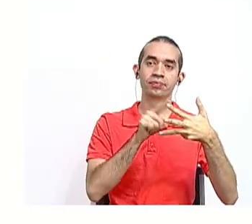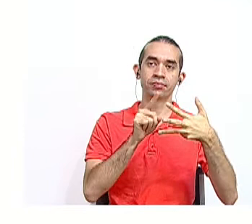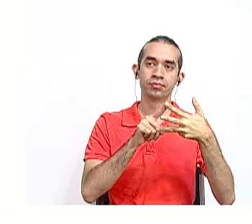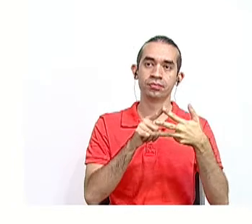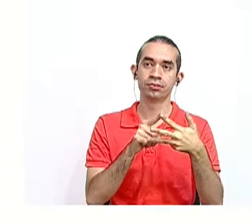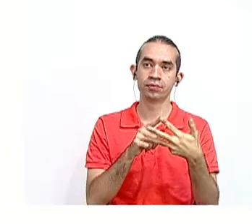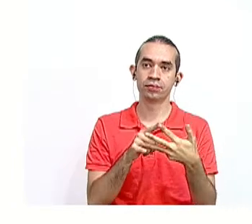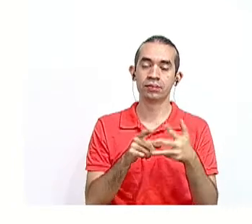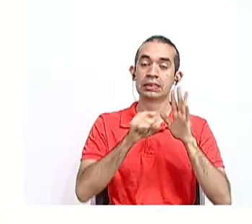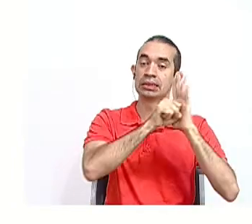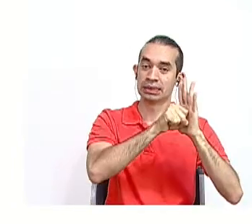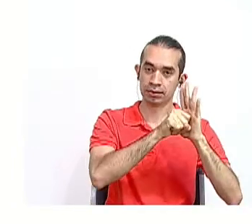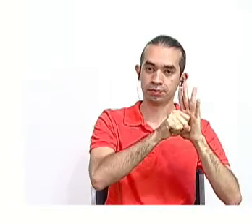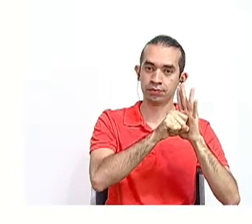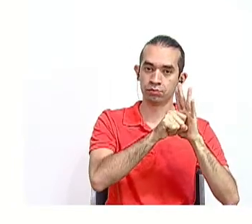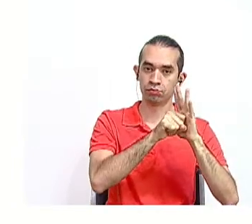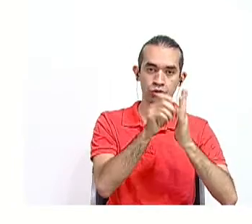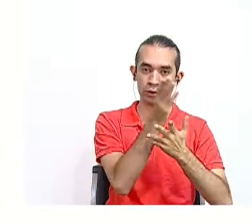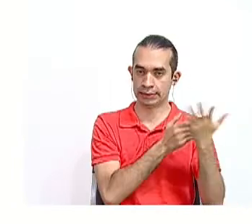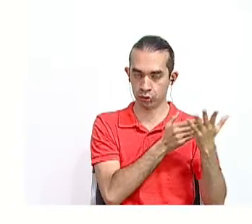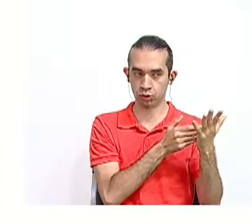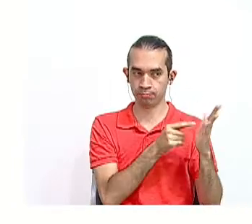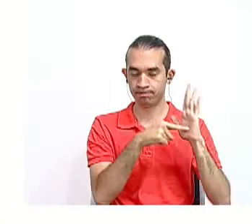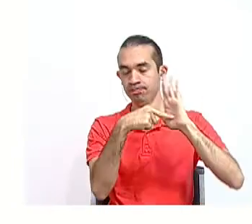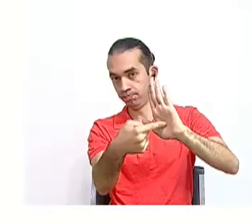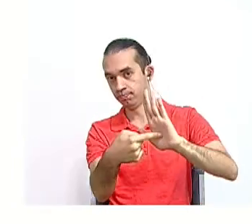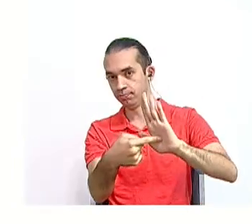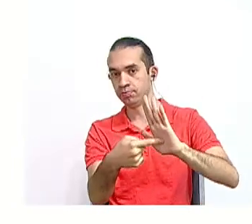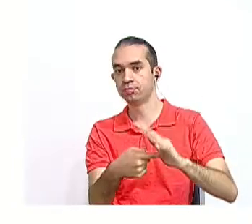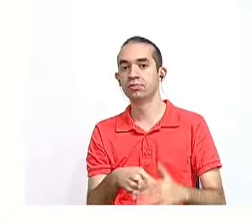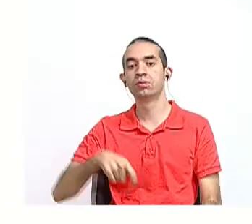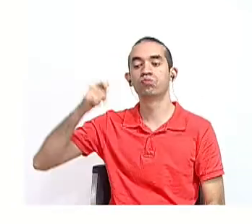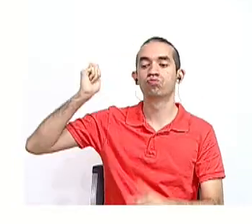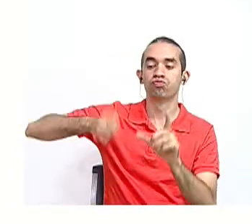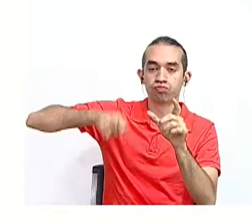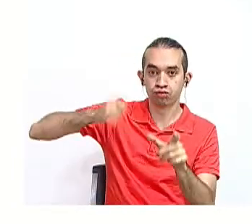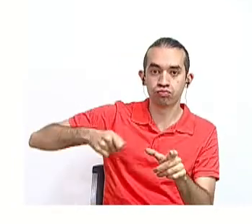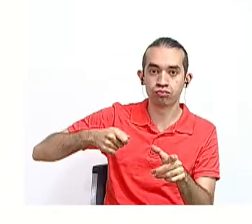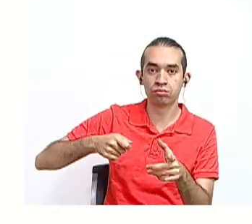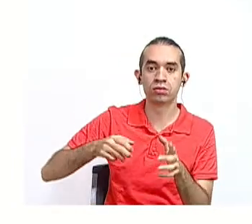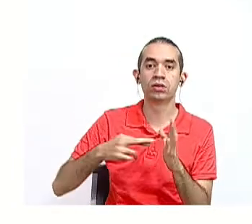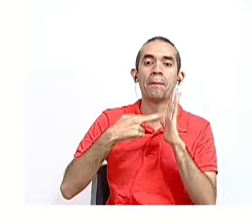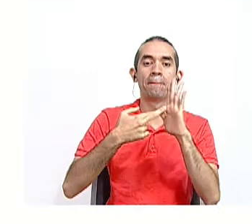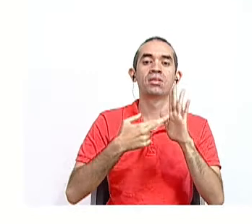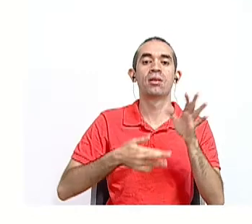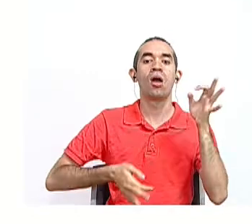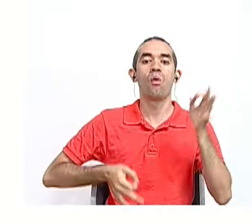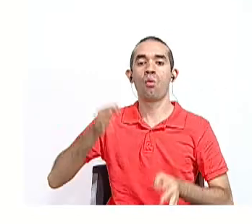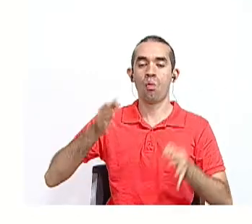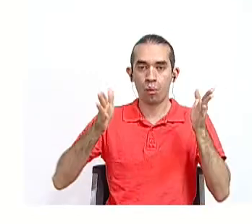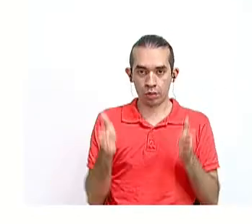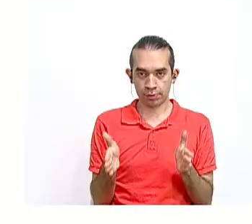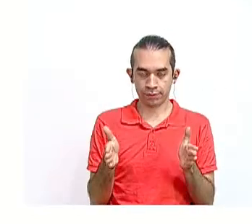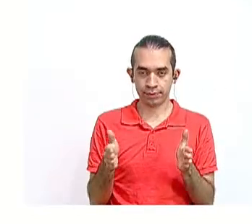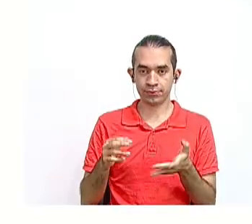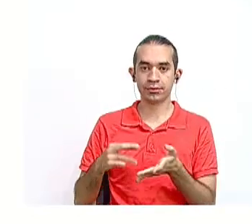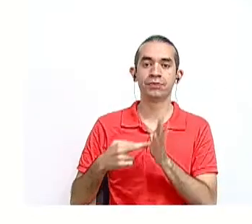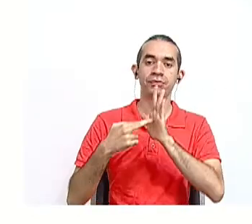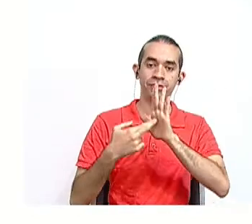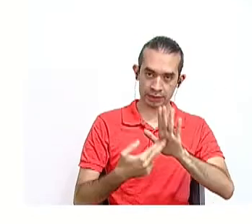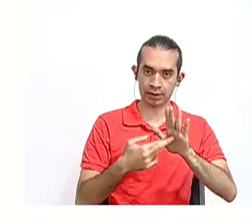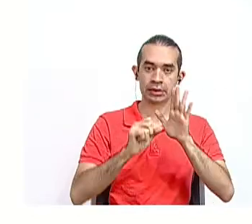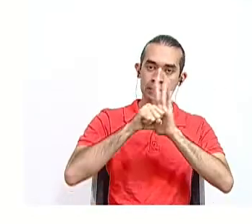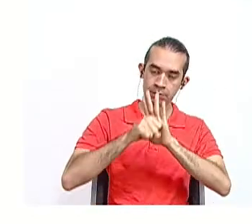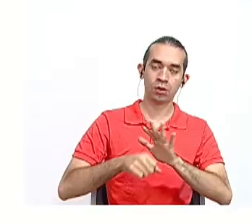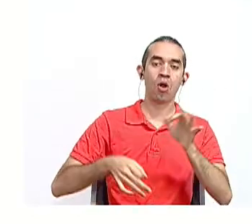to serve as a sign or symbol of. So this hammer represents the judge. It is a symbol of the judge. Or to serve